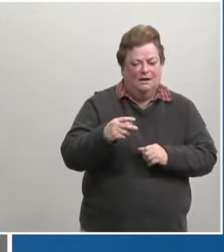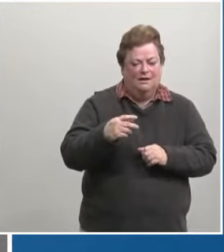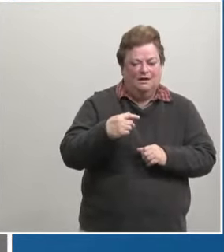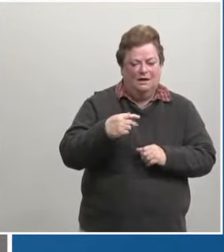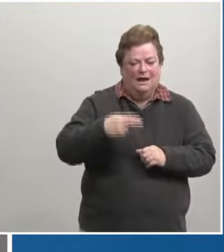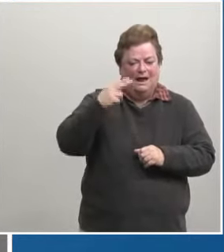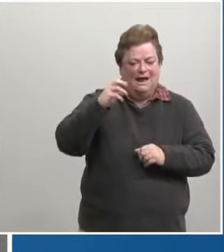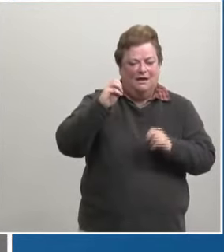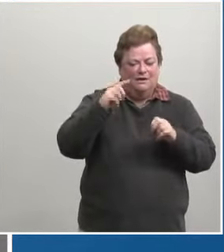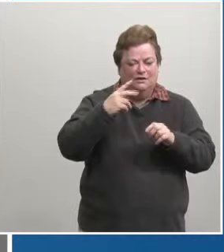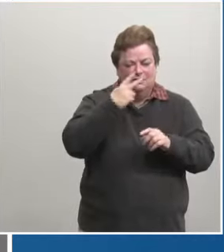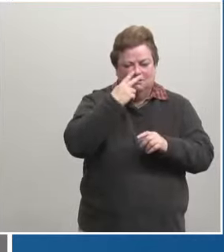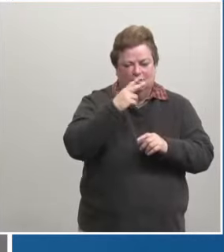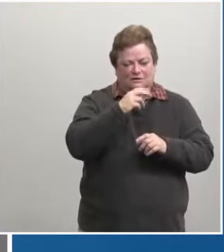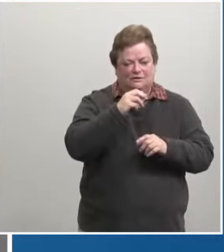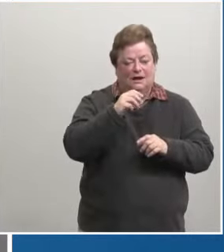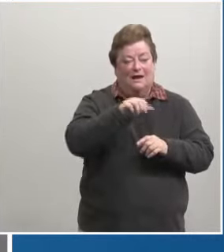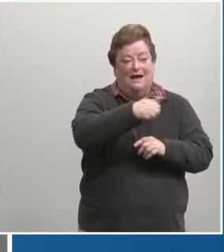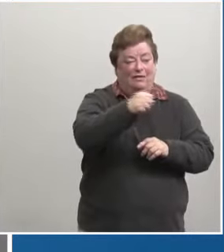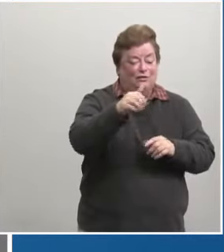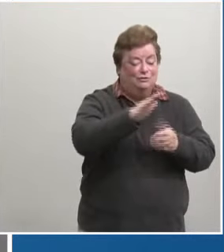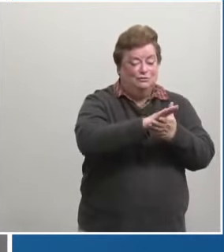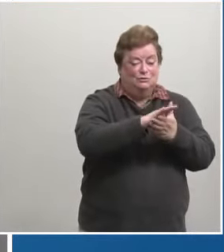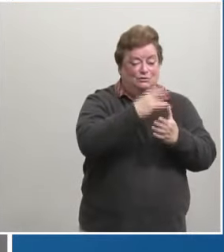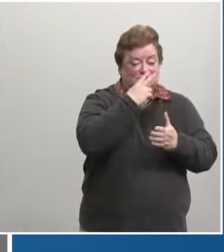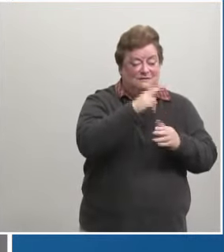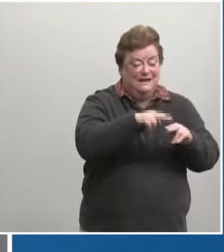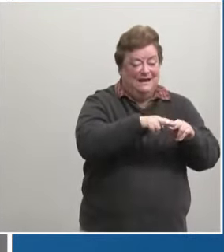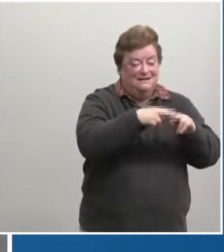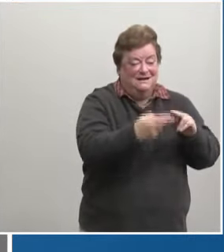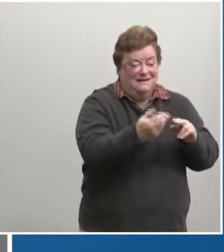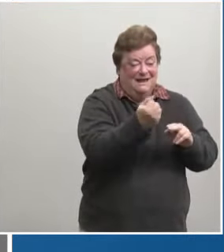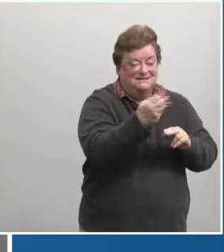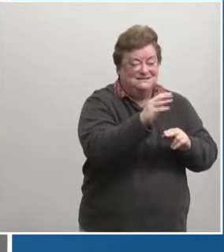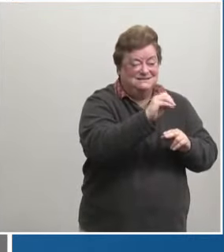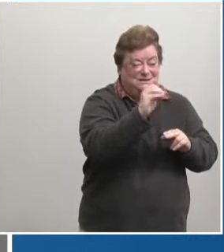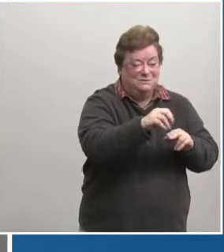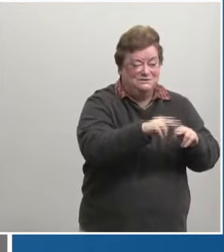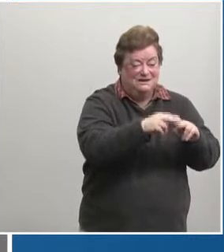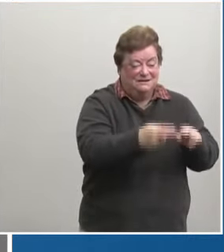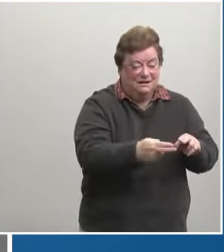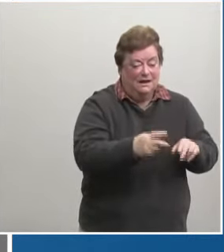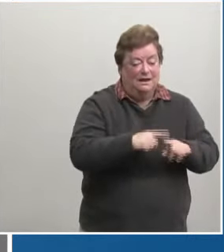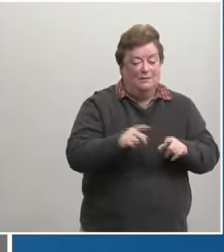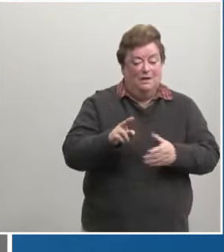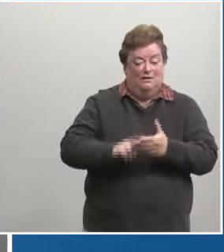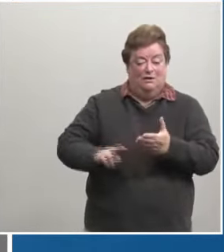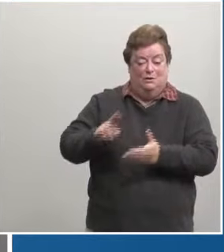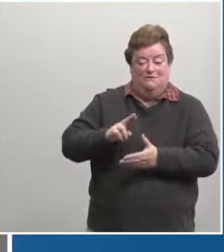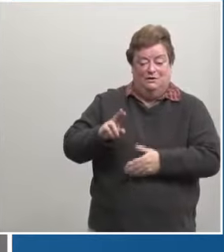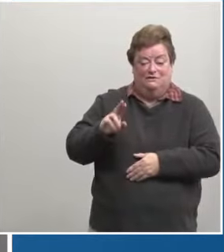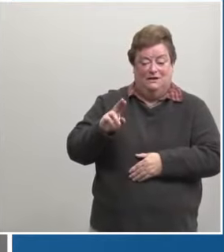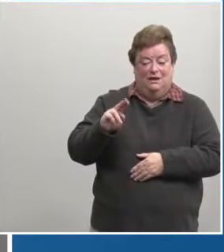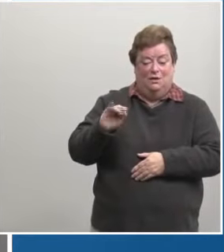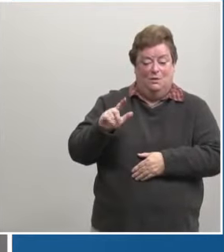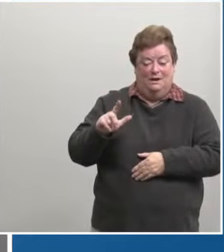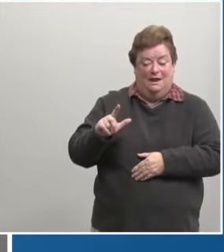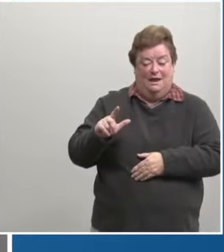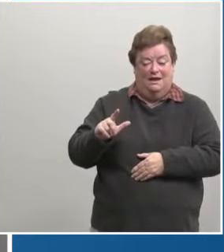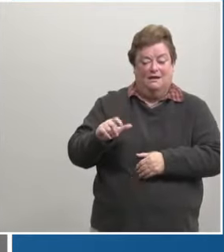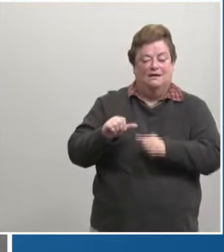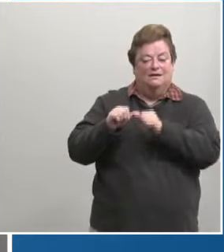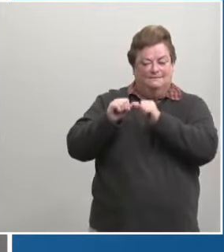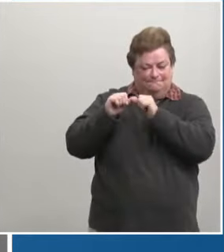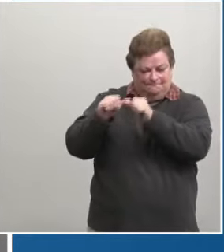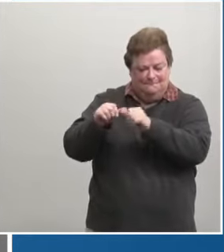general a 16% decline in enrollment nationally. Your university at the University of Nebraska-Lincoln held